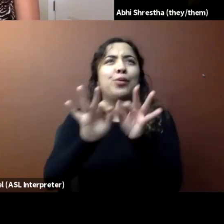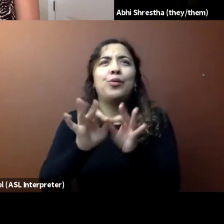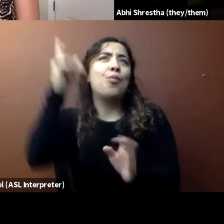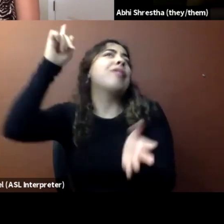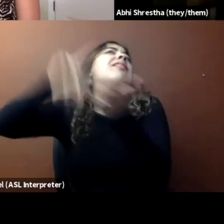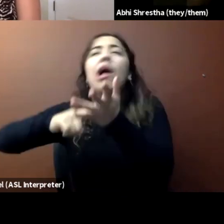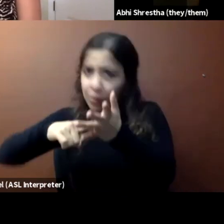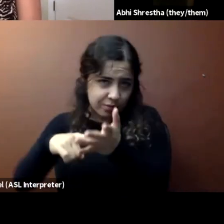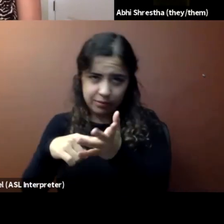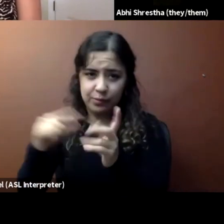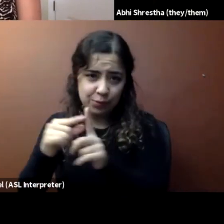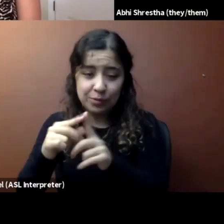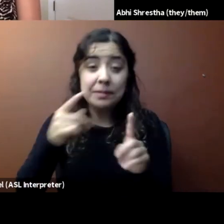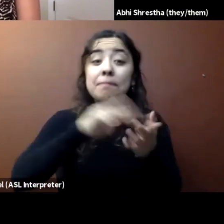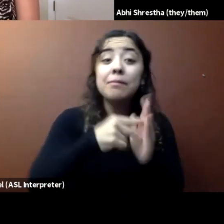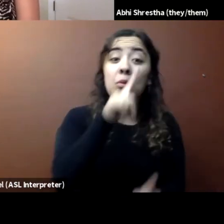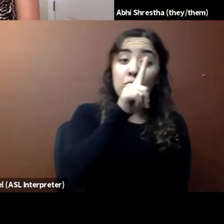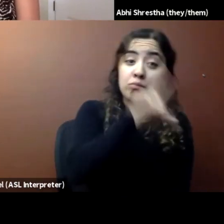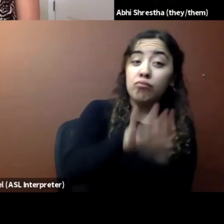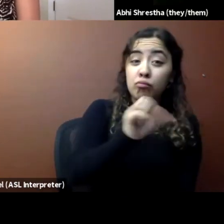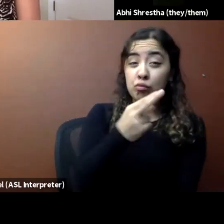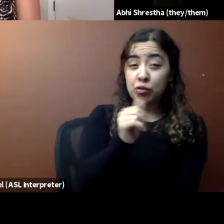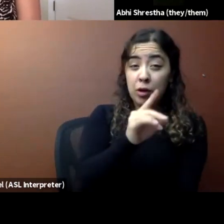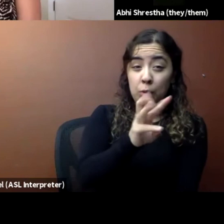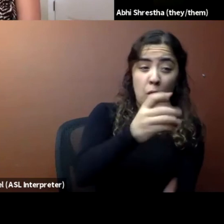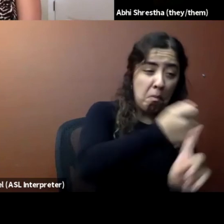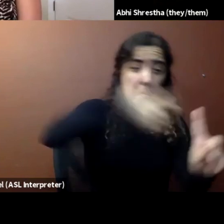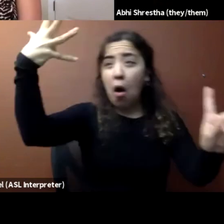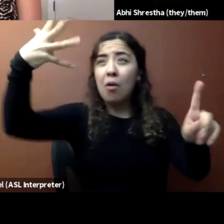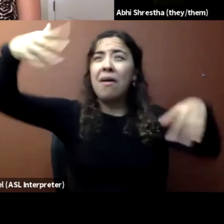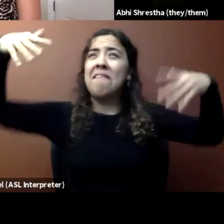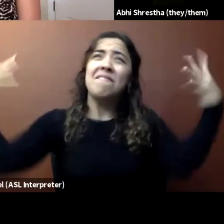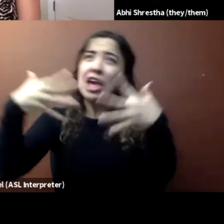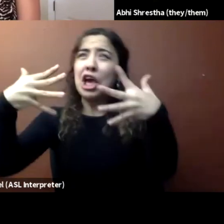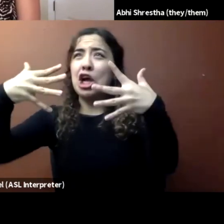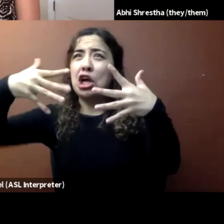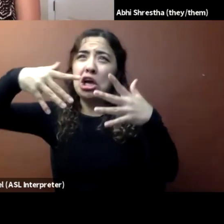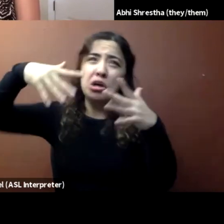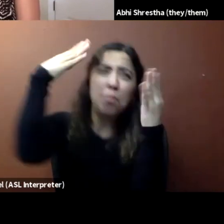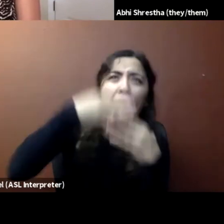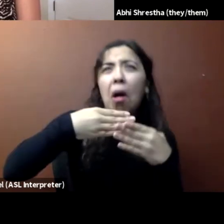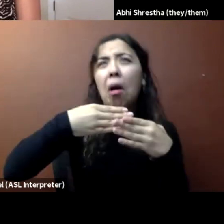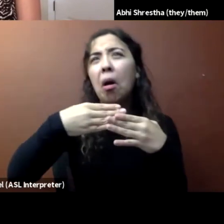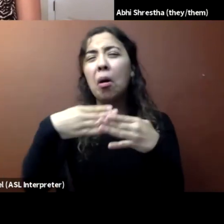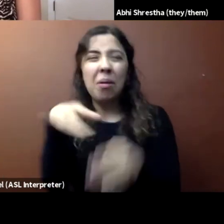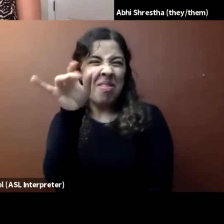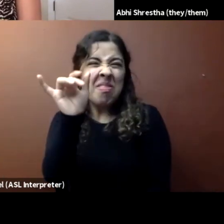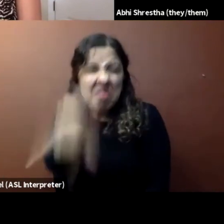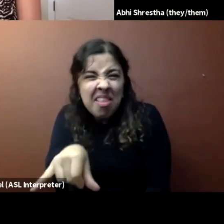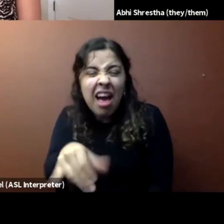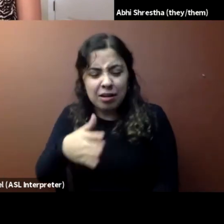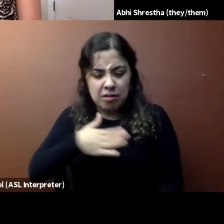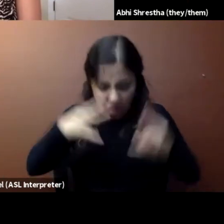like, it is an act of being present with yourself that is just so exciting. You know, and refreshing